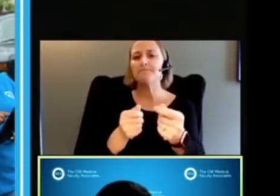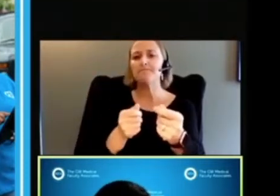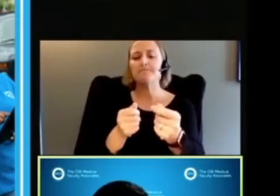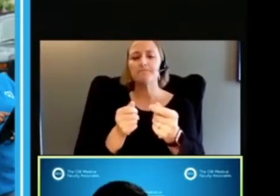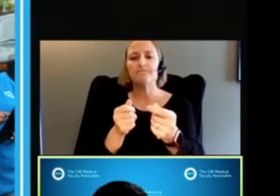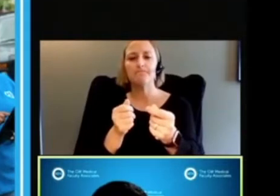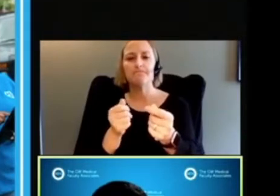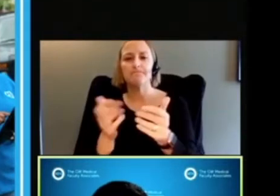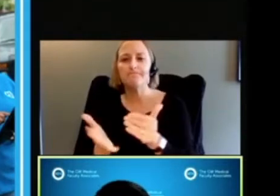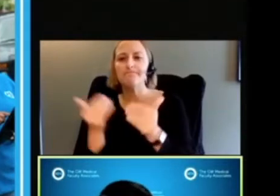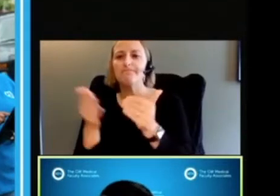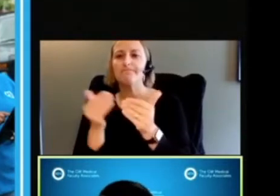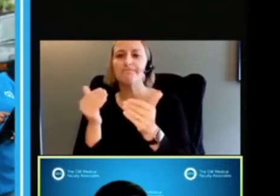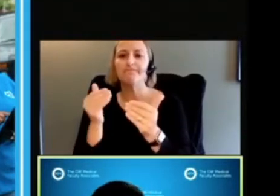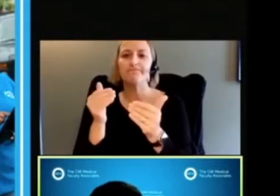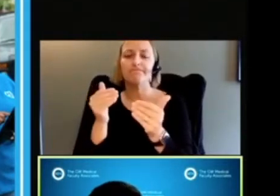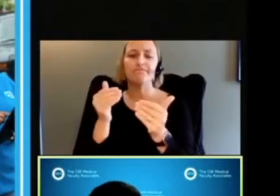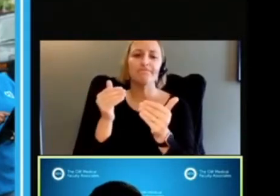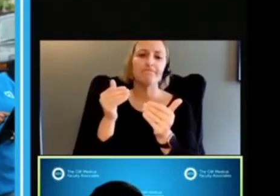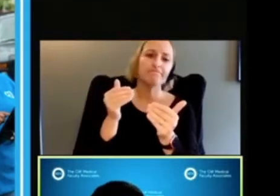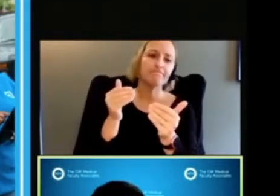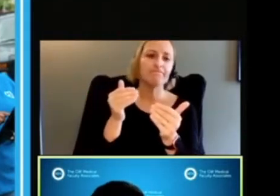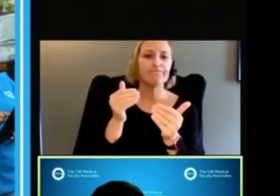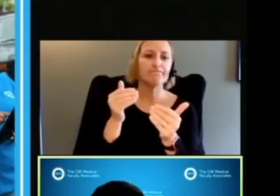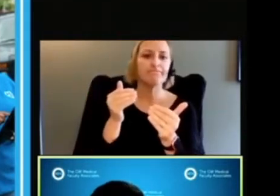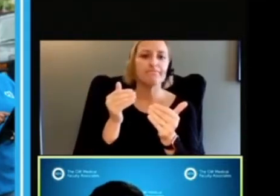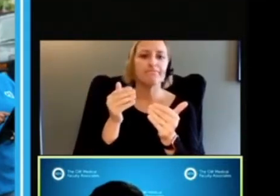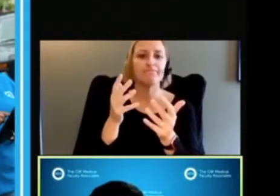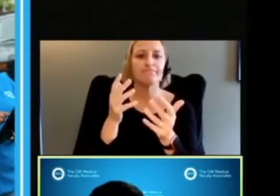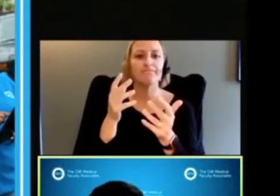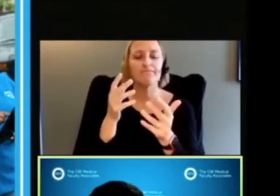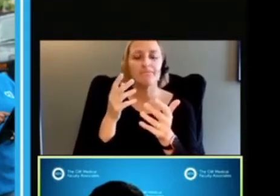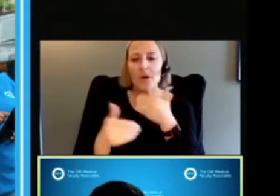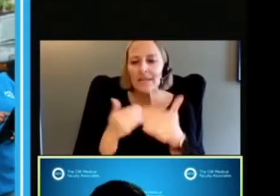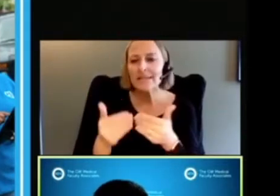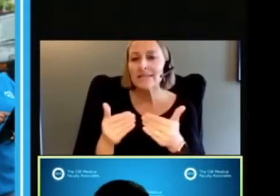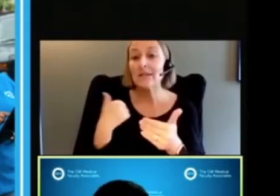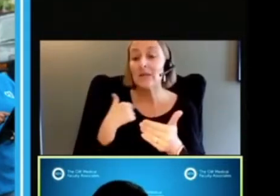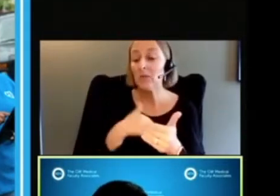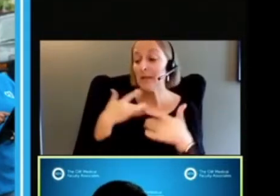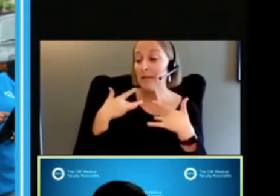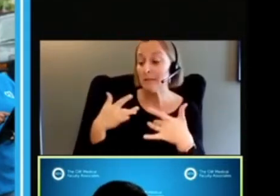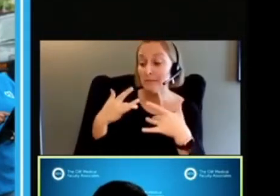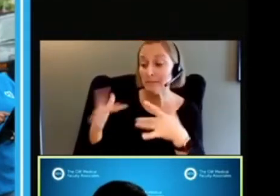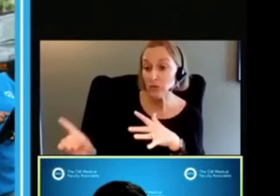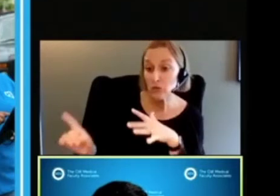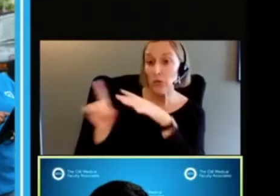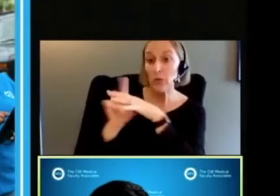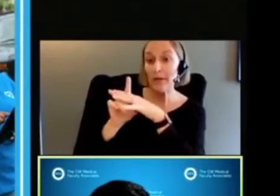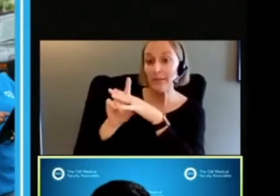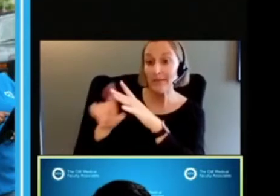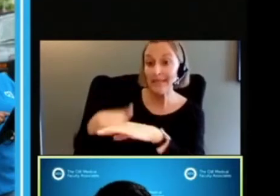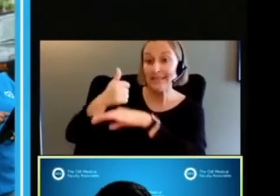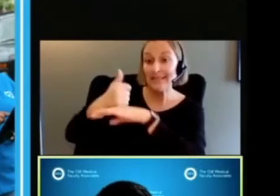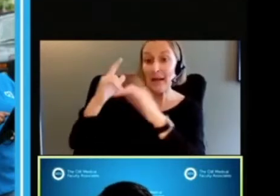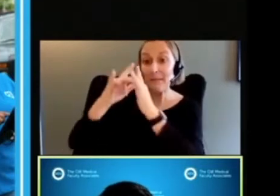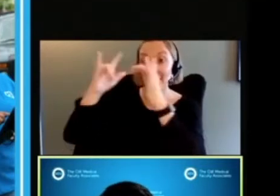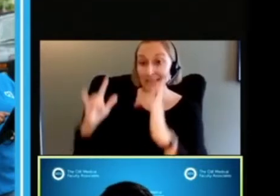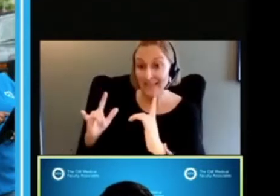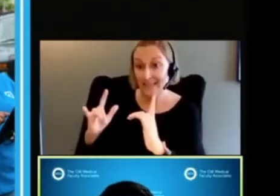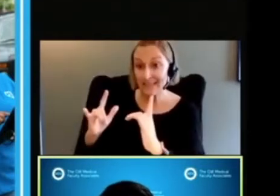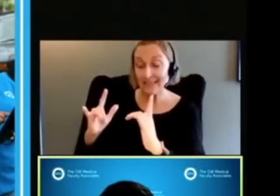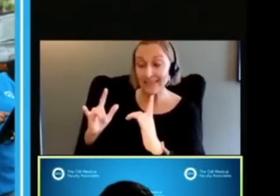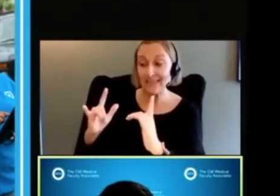efficient. Usually. So we would show up, we would set up our tents, and we